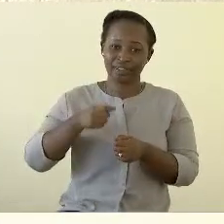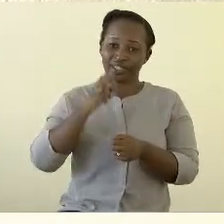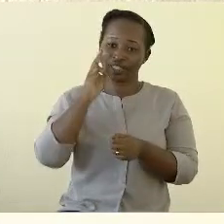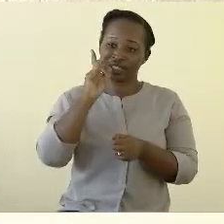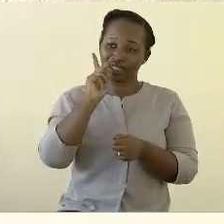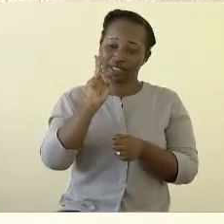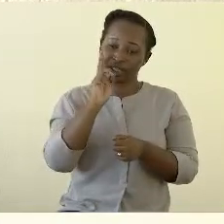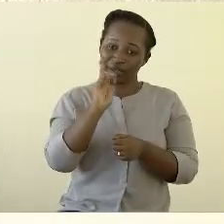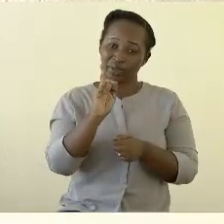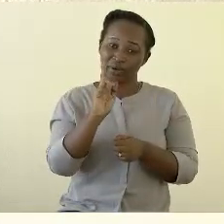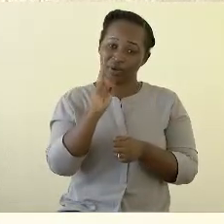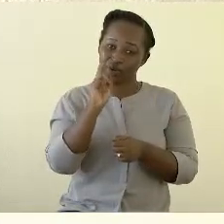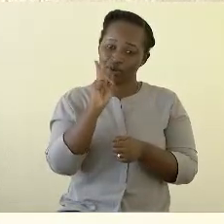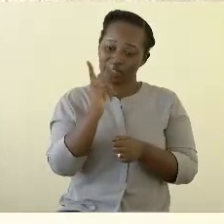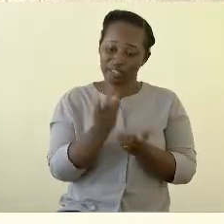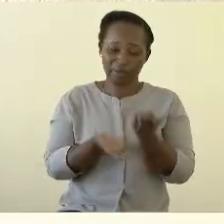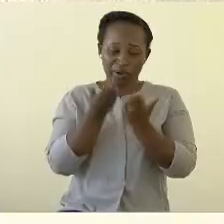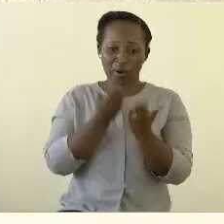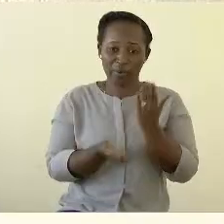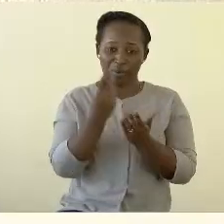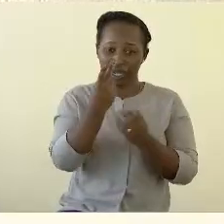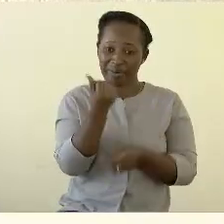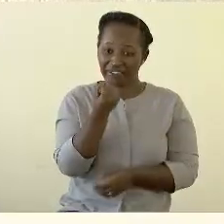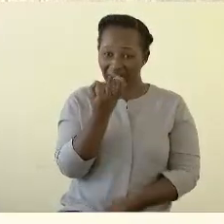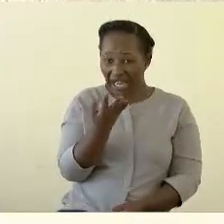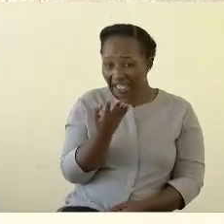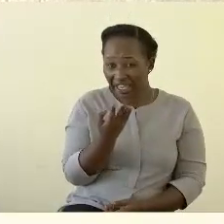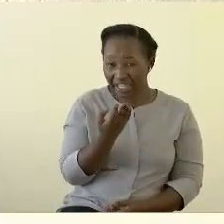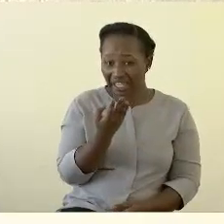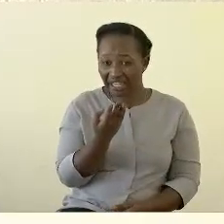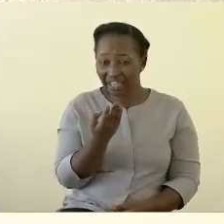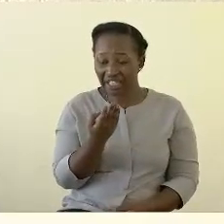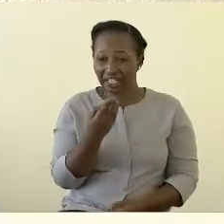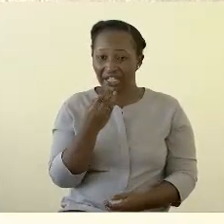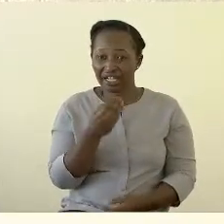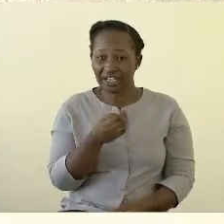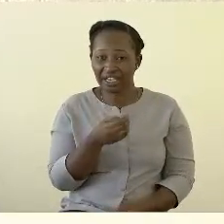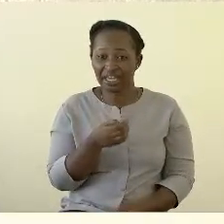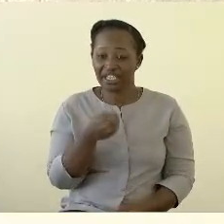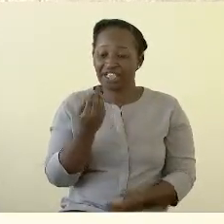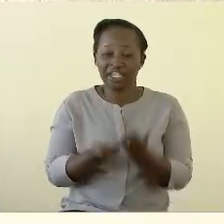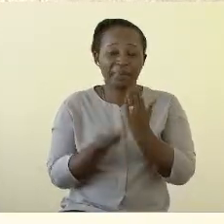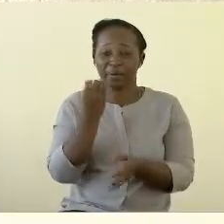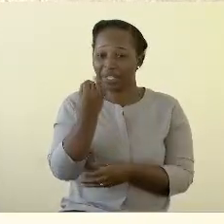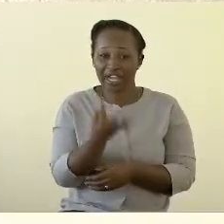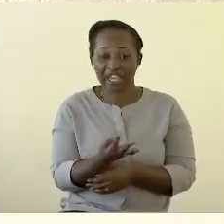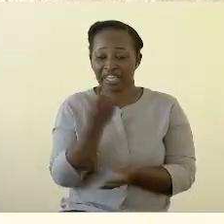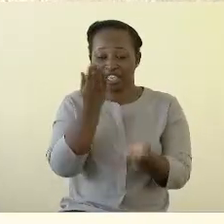kilos. How many fingers? How many pieces of banana? 1, 2, 3, 4, a kilo is